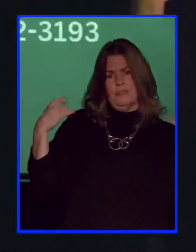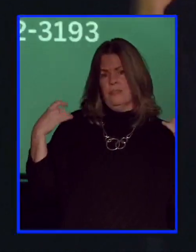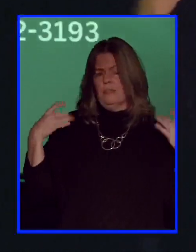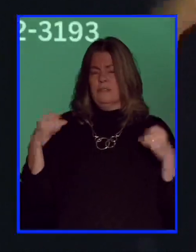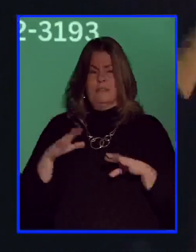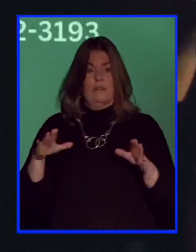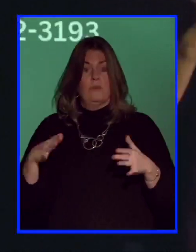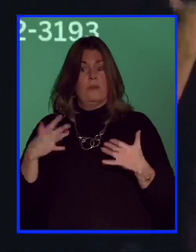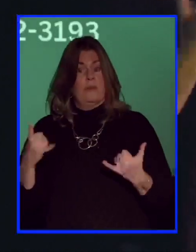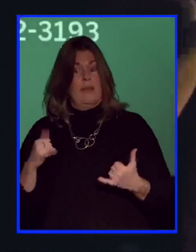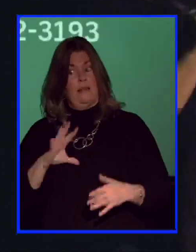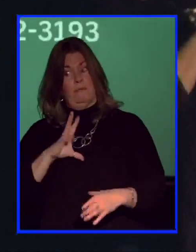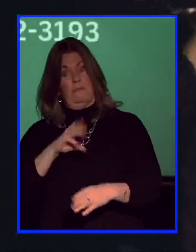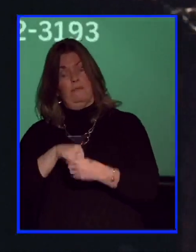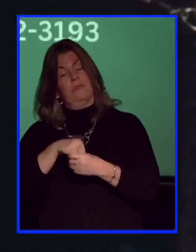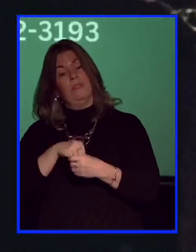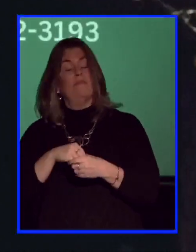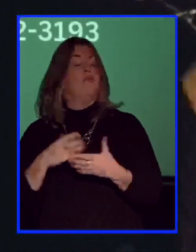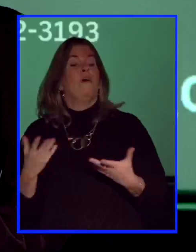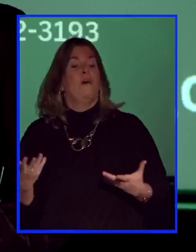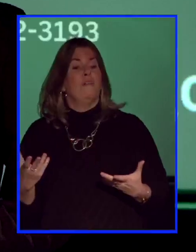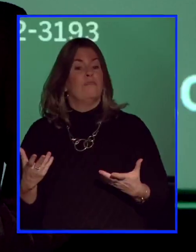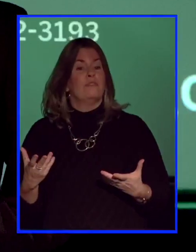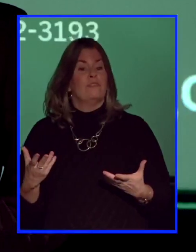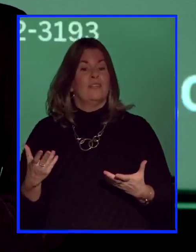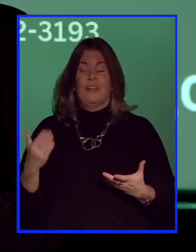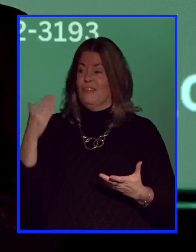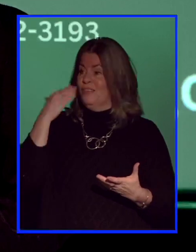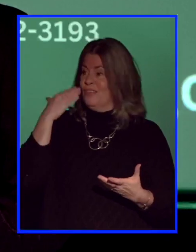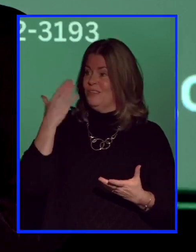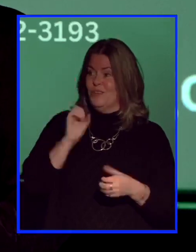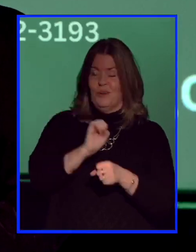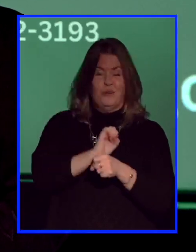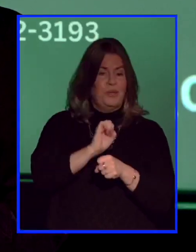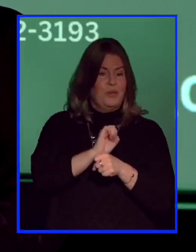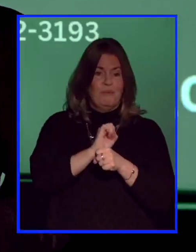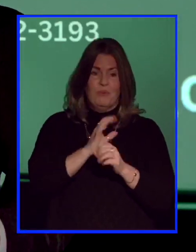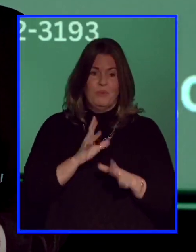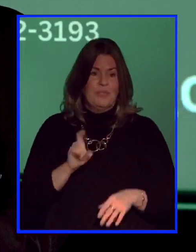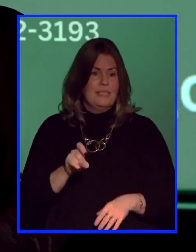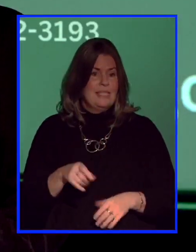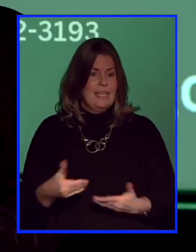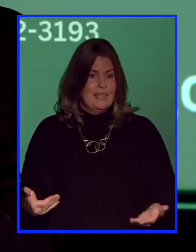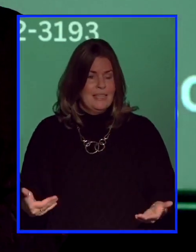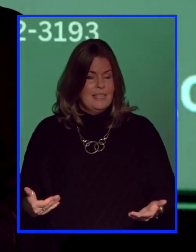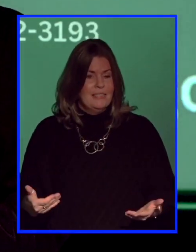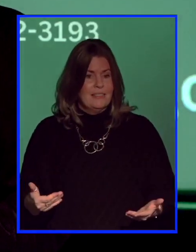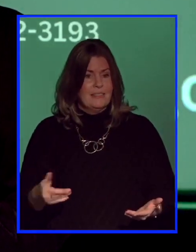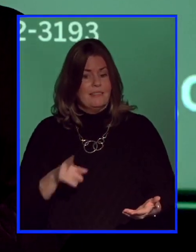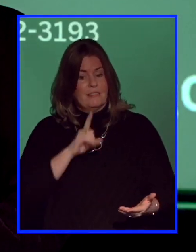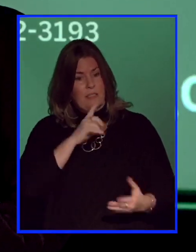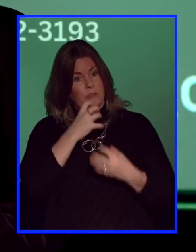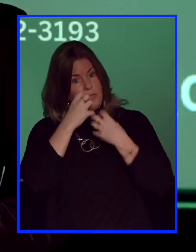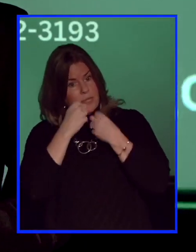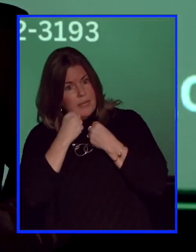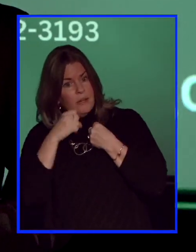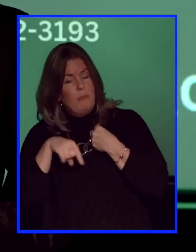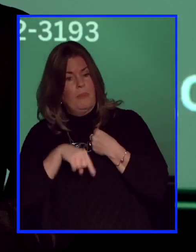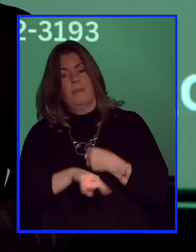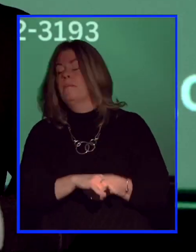that they know their employees need. And these are employers, by and large, who really care about their